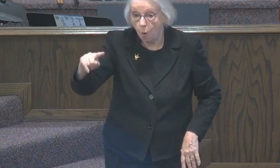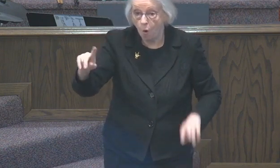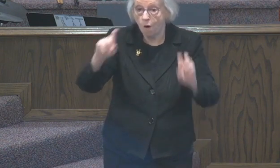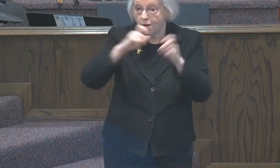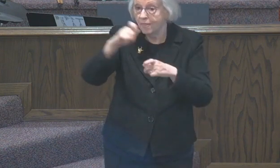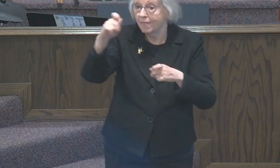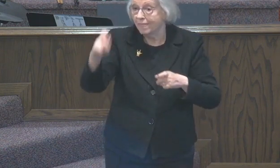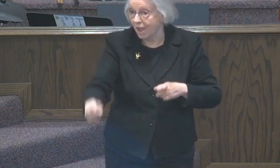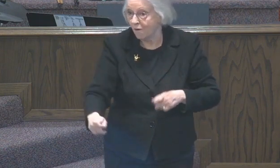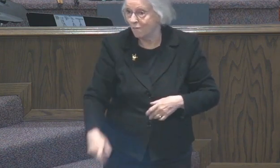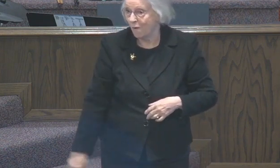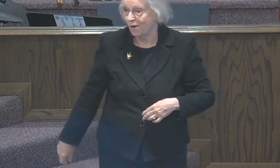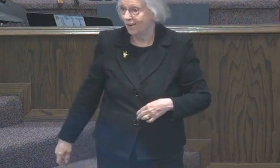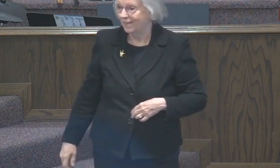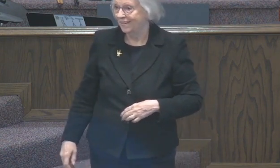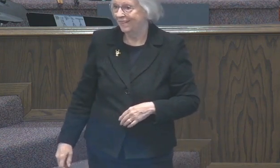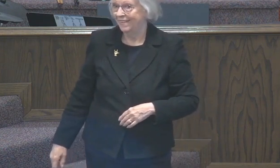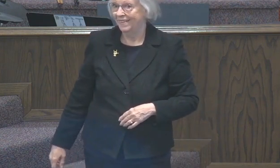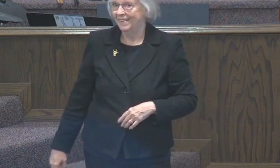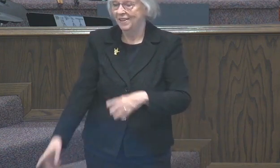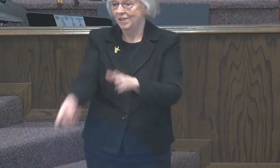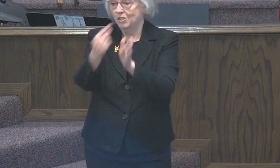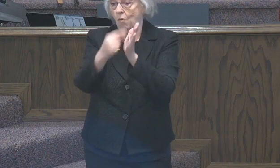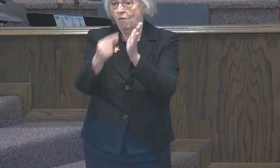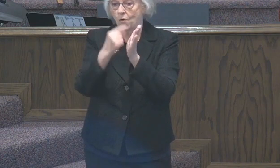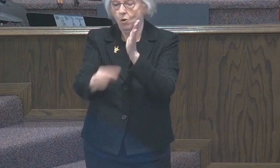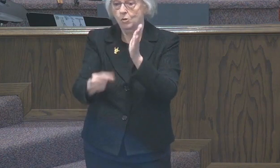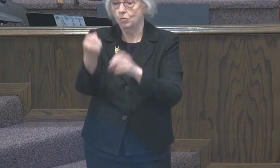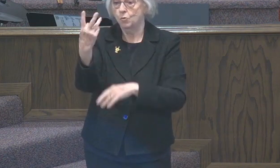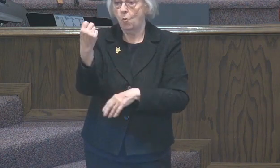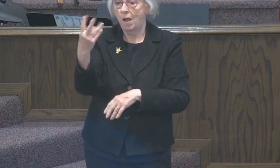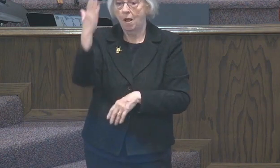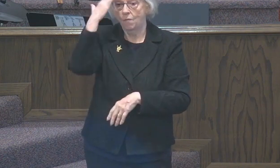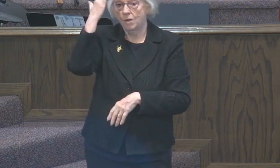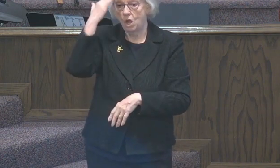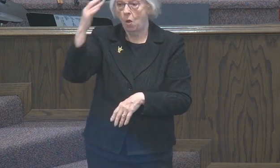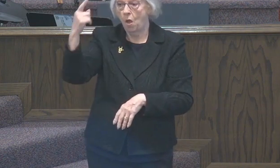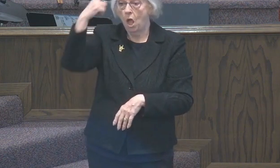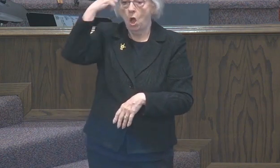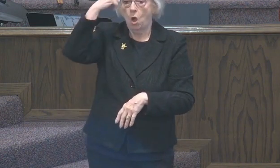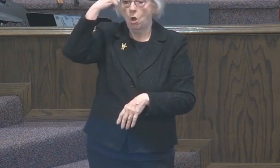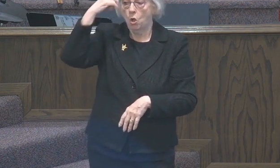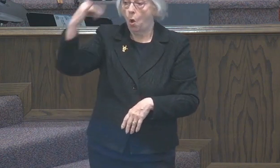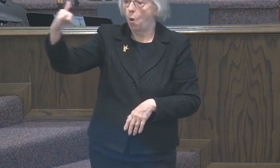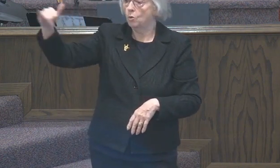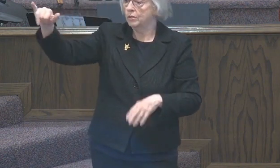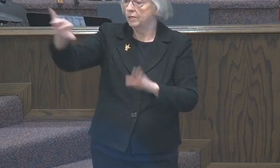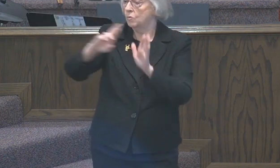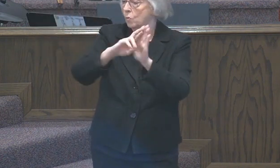So verse 12, which is the golden rule, do unto others what you would have them do unto